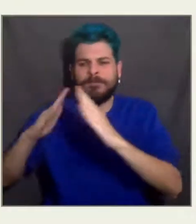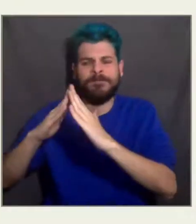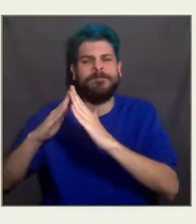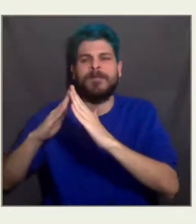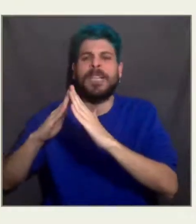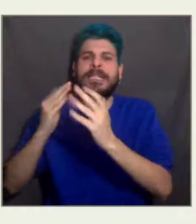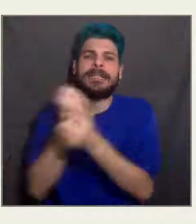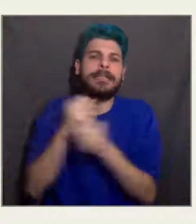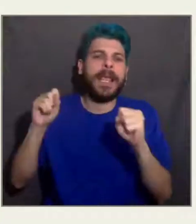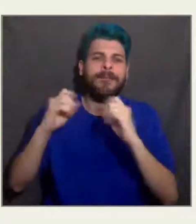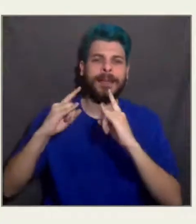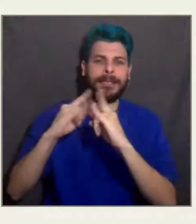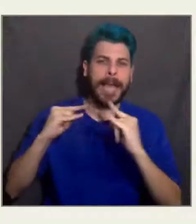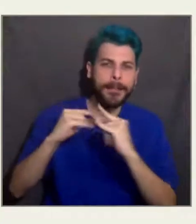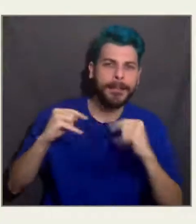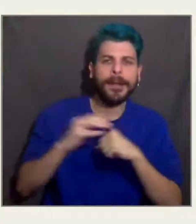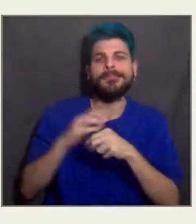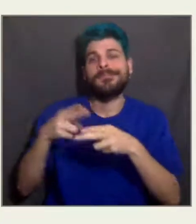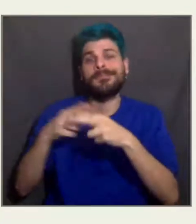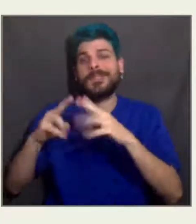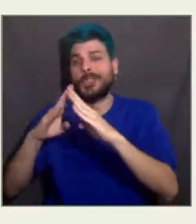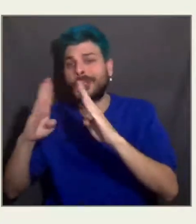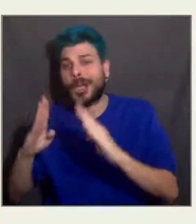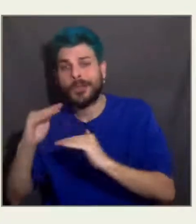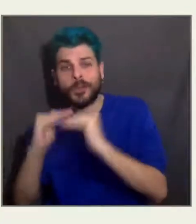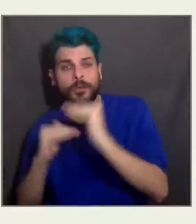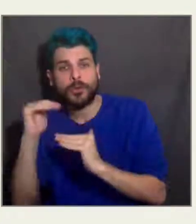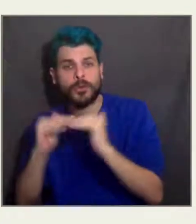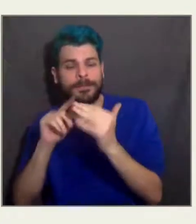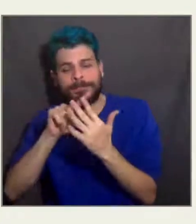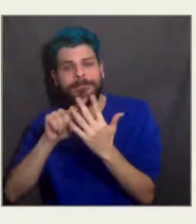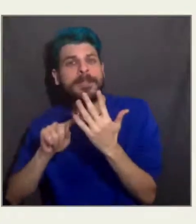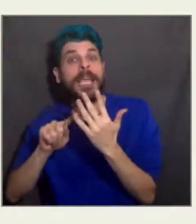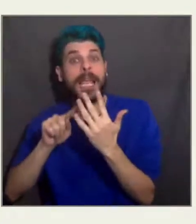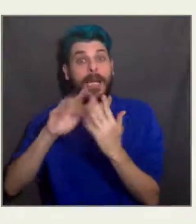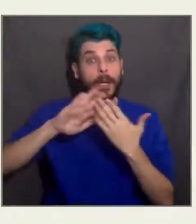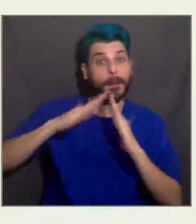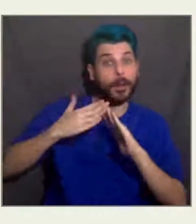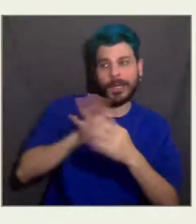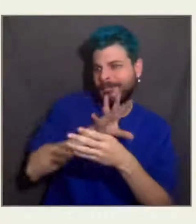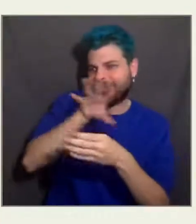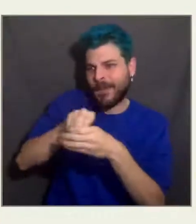locations where the community can play an active and welcoming part.